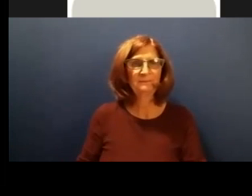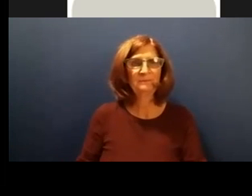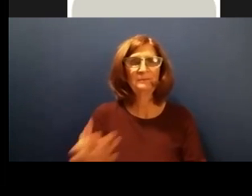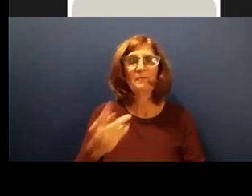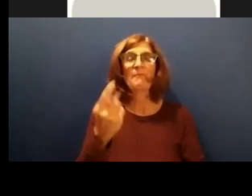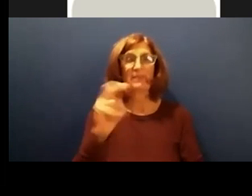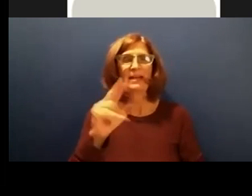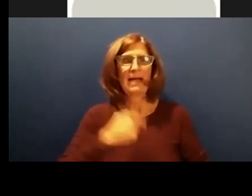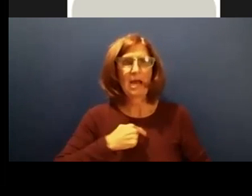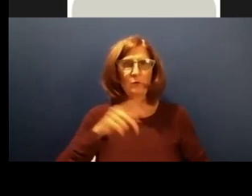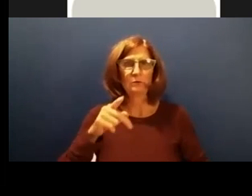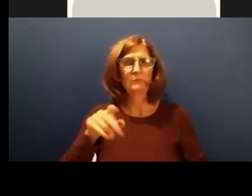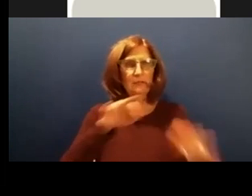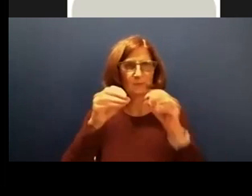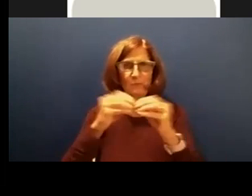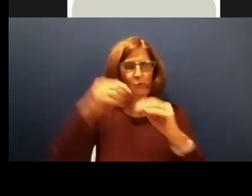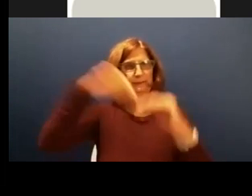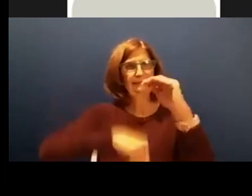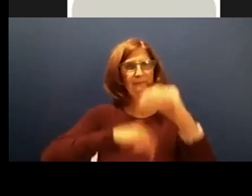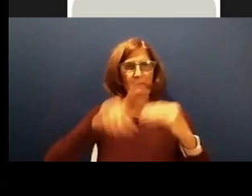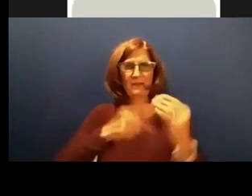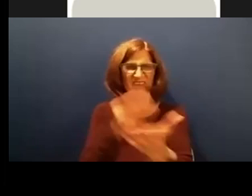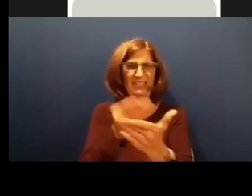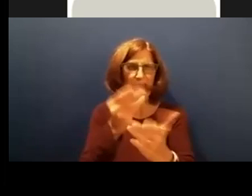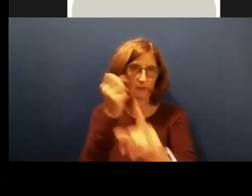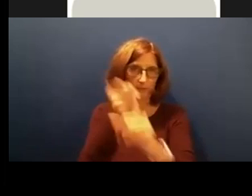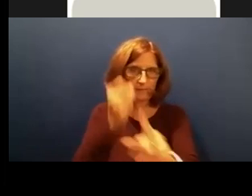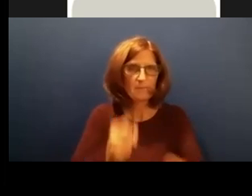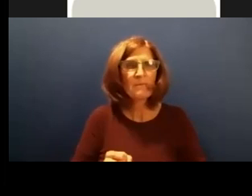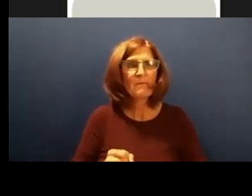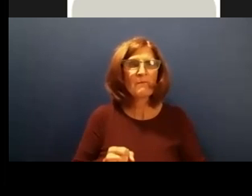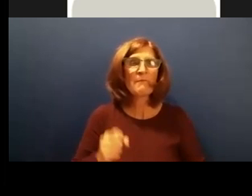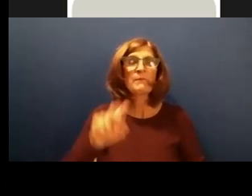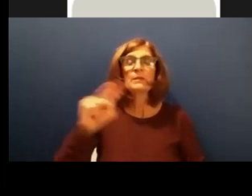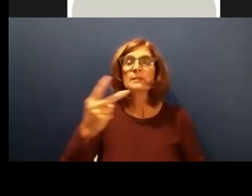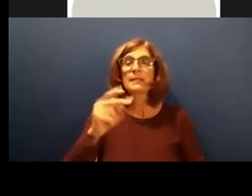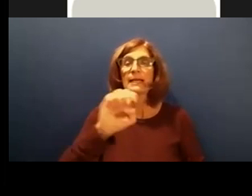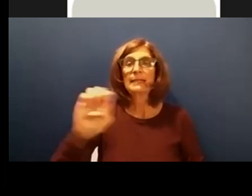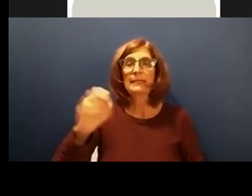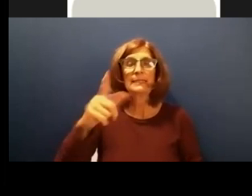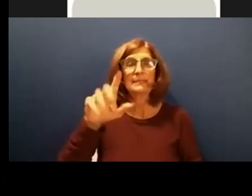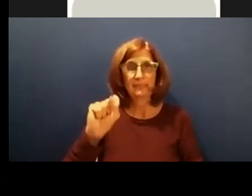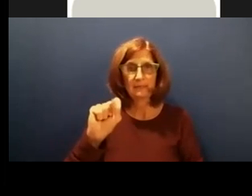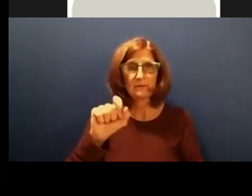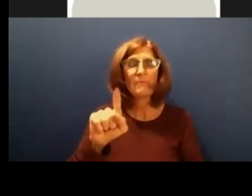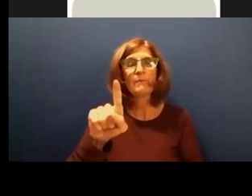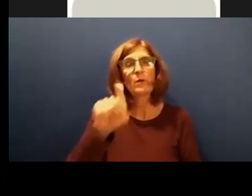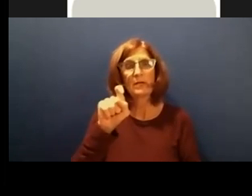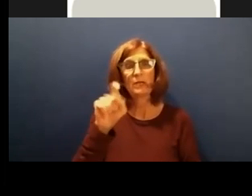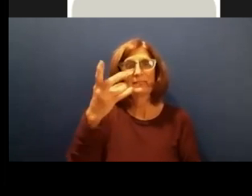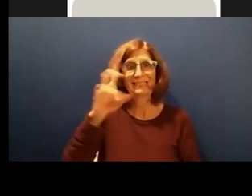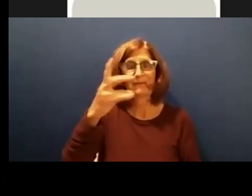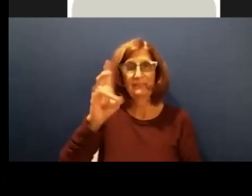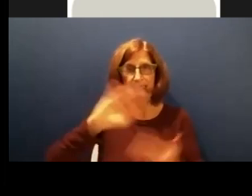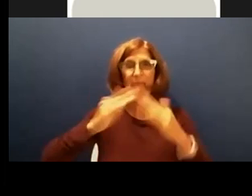dive into the financial components of the authorizations. Second East Hills Phase 1 Regen is a 117-unit